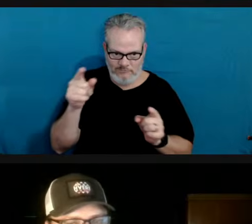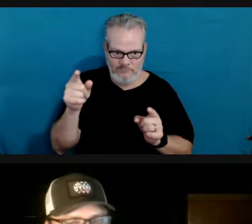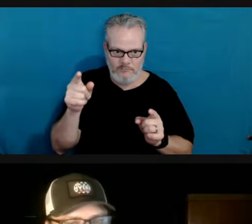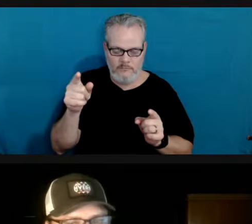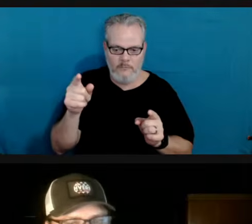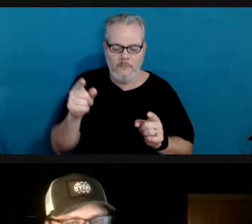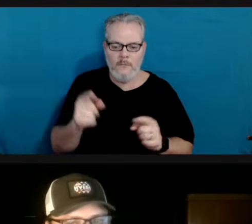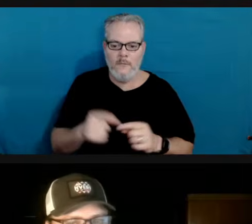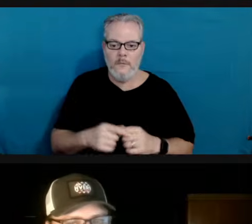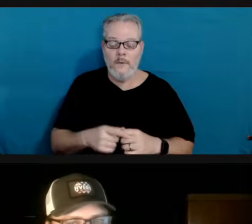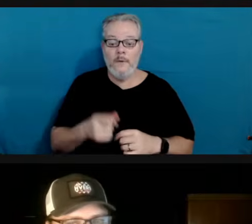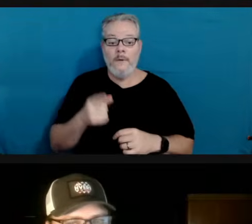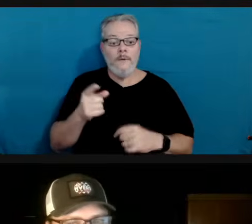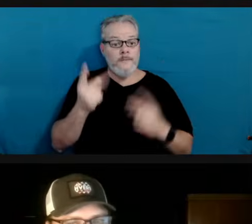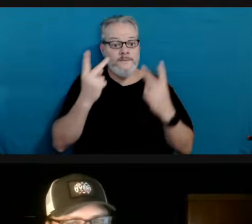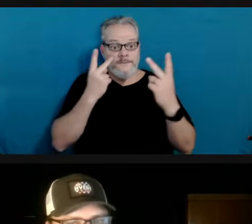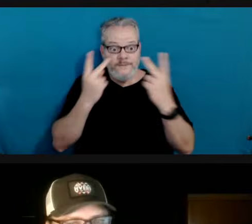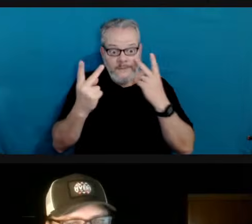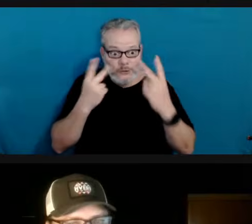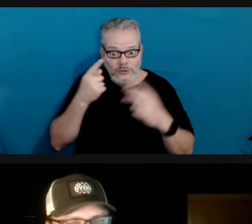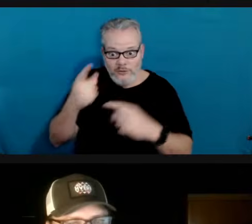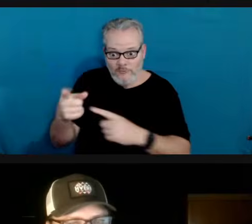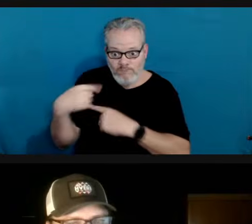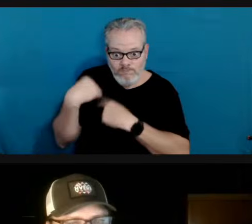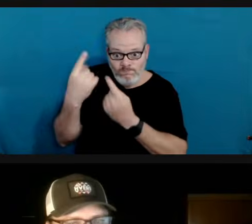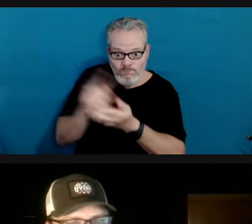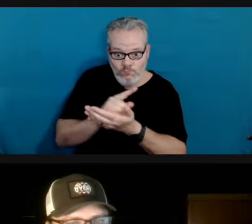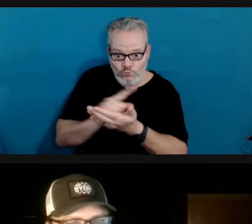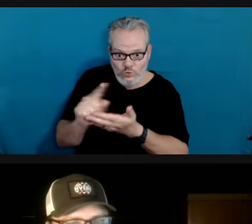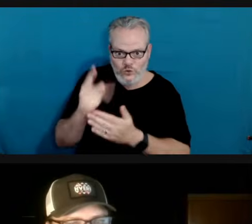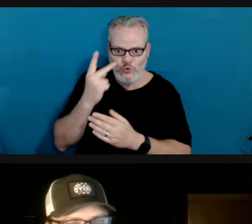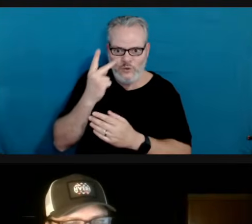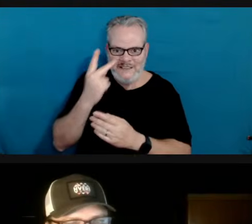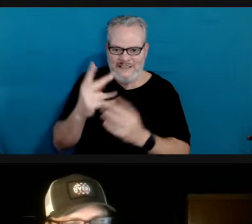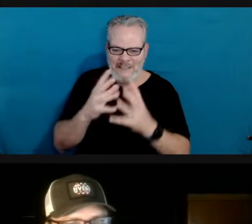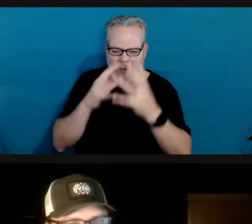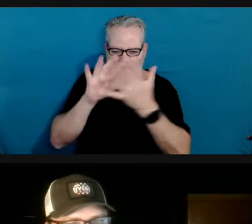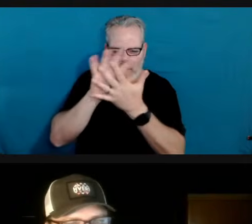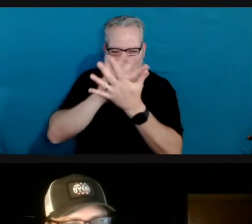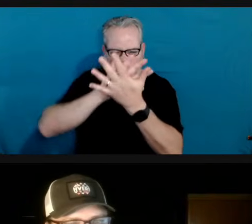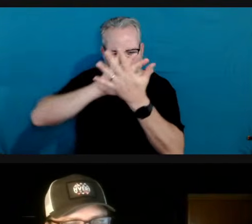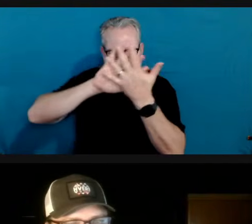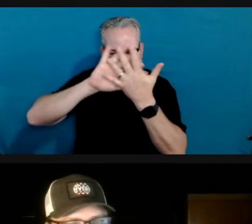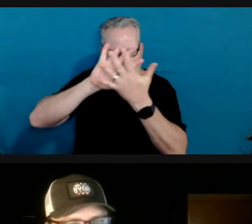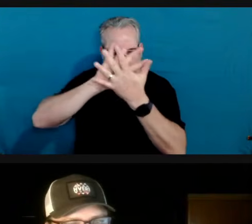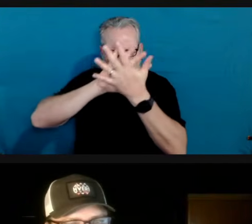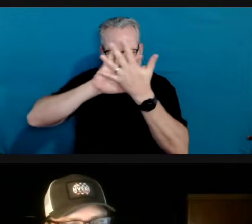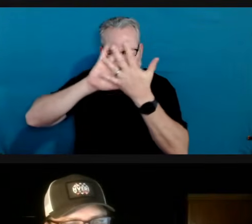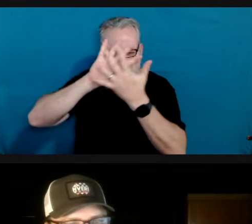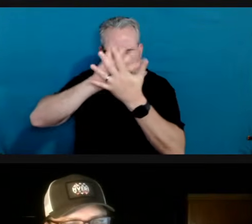Visually on a volcano this past week, this is a view from the KW camera. You can see lots of obscured